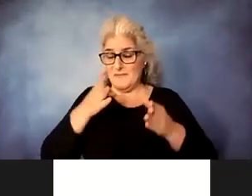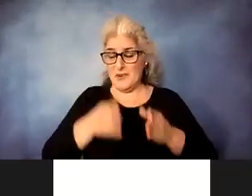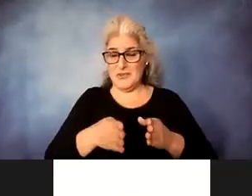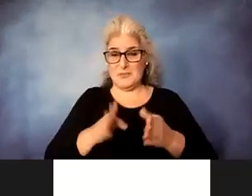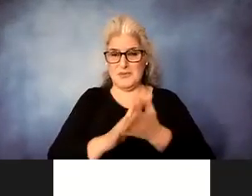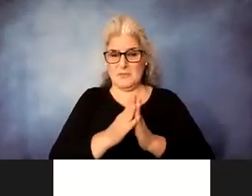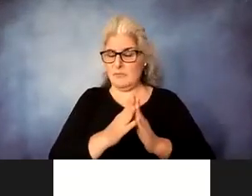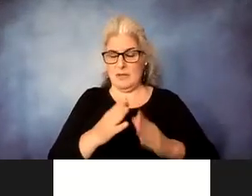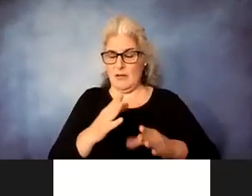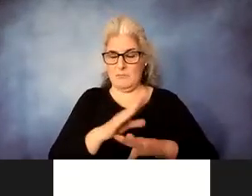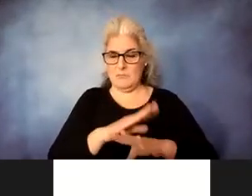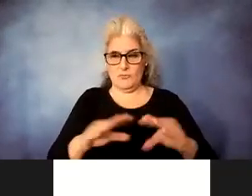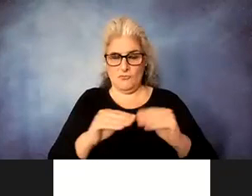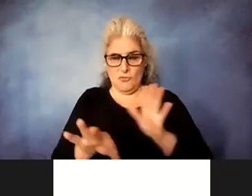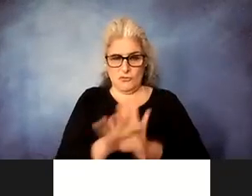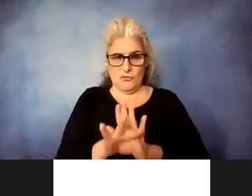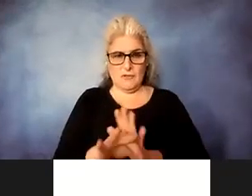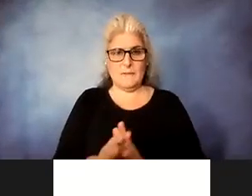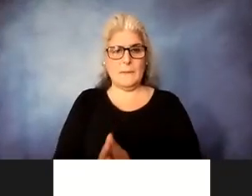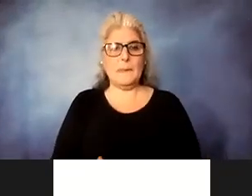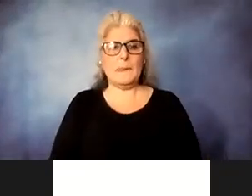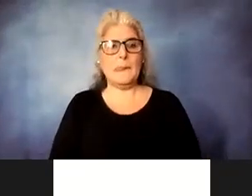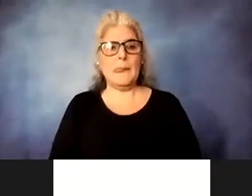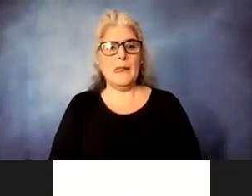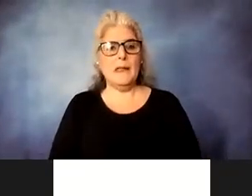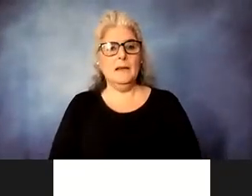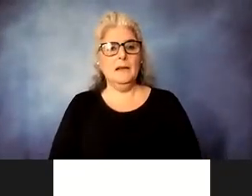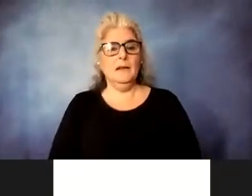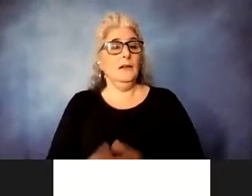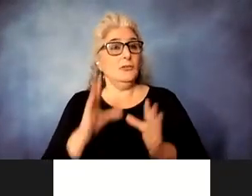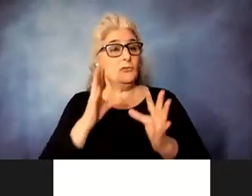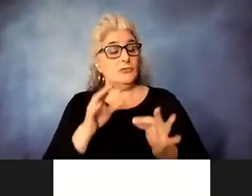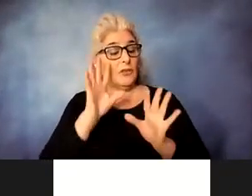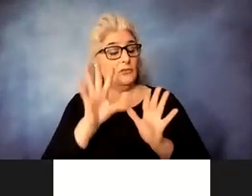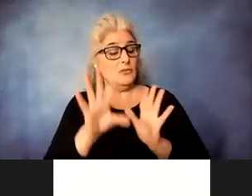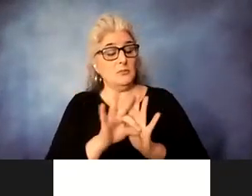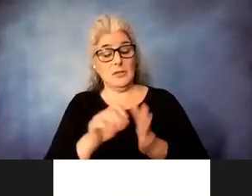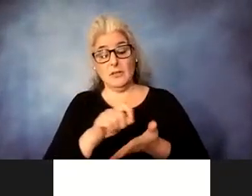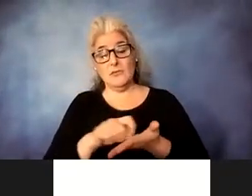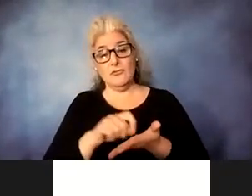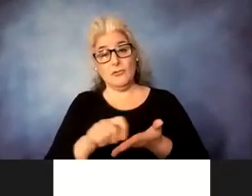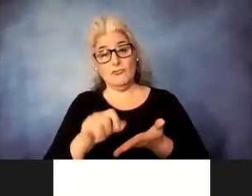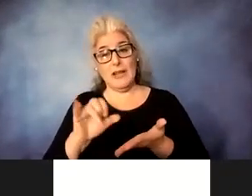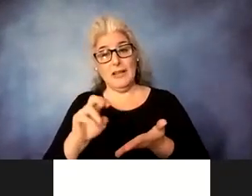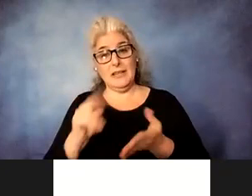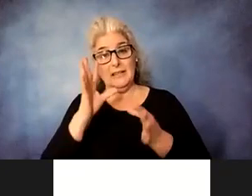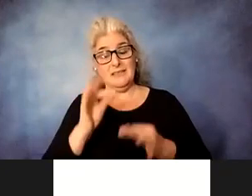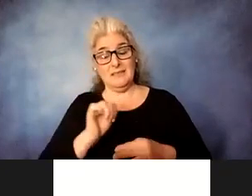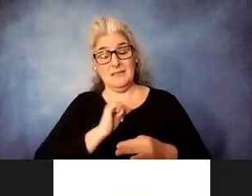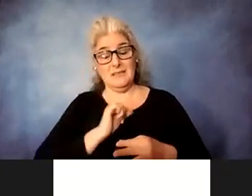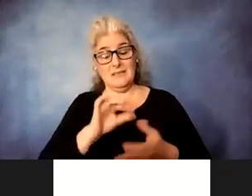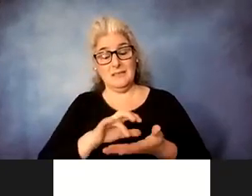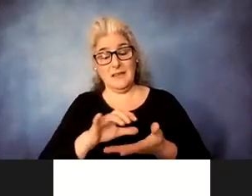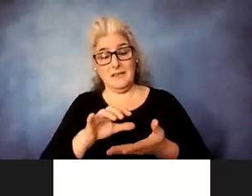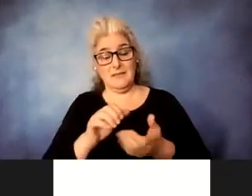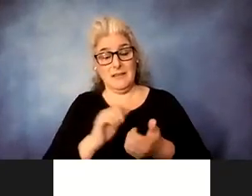arrow. You have chosen to input a write-in candidate. Use the up and down arrows on the keypad to scroll through the